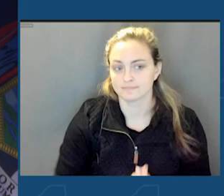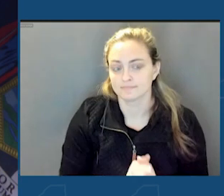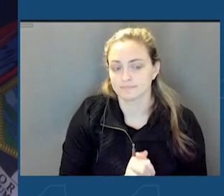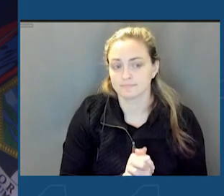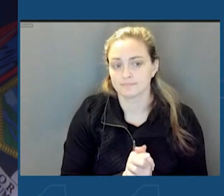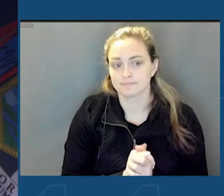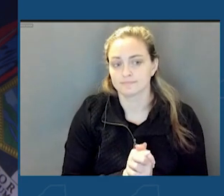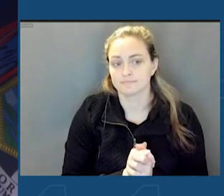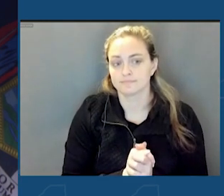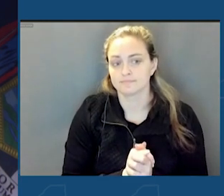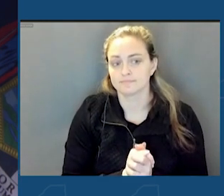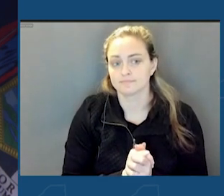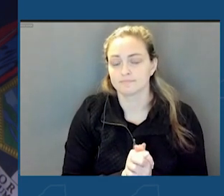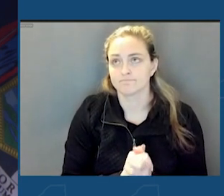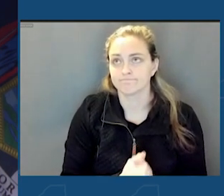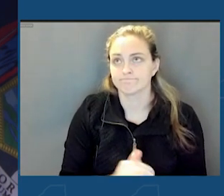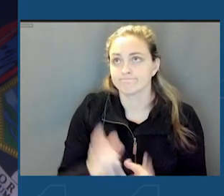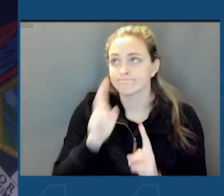hallowed